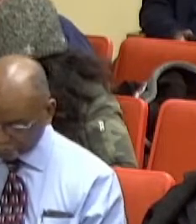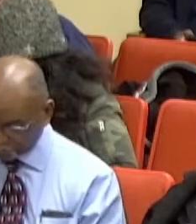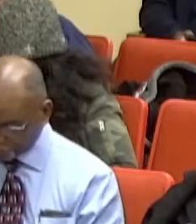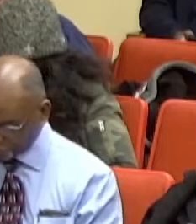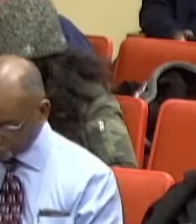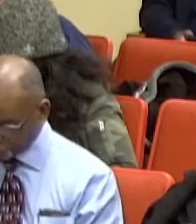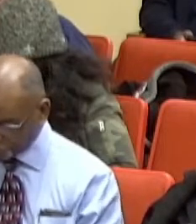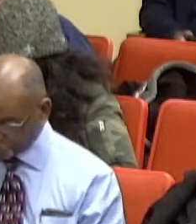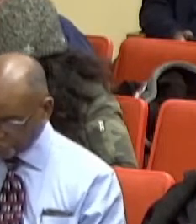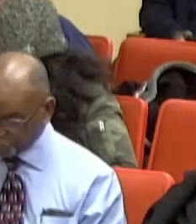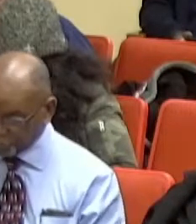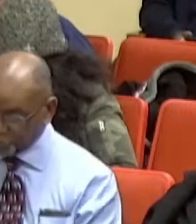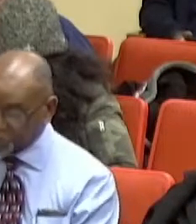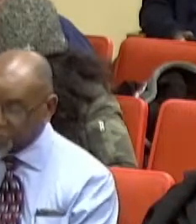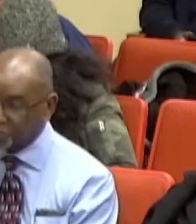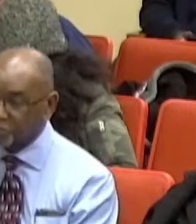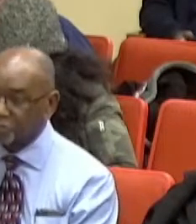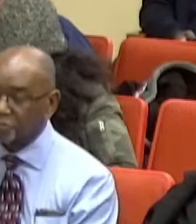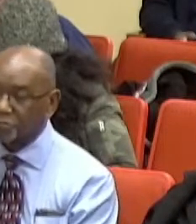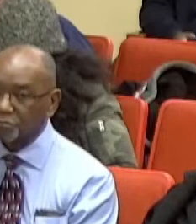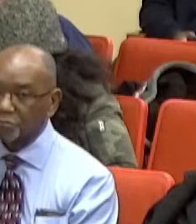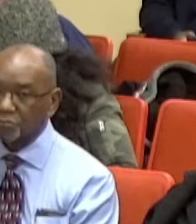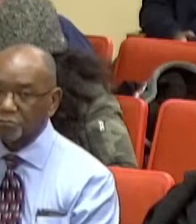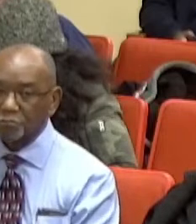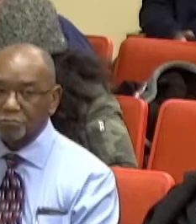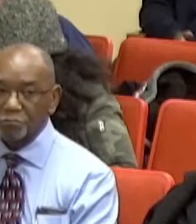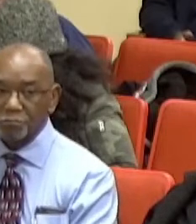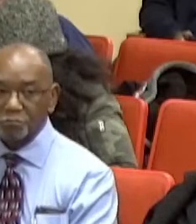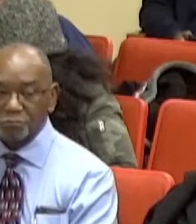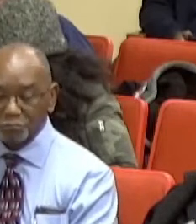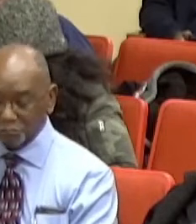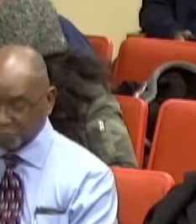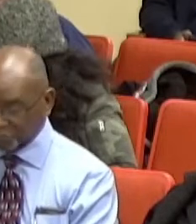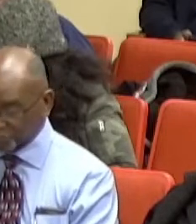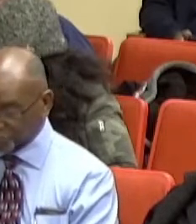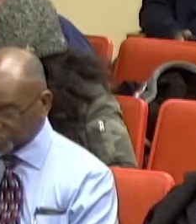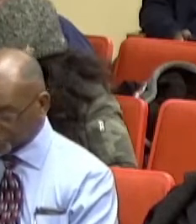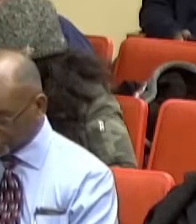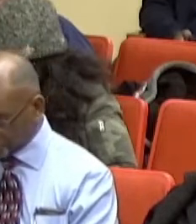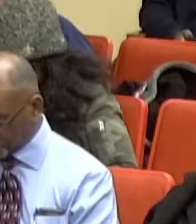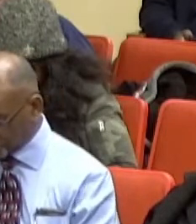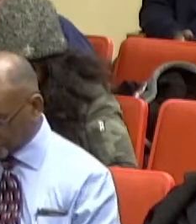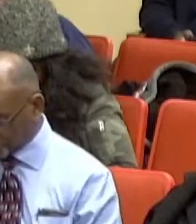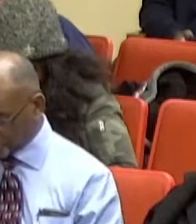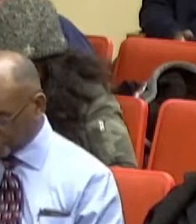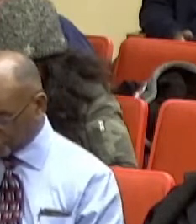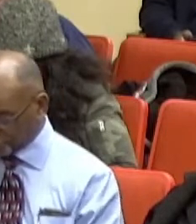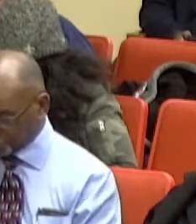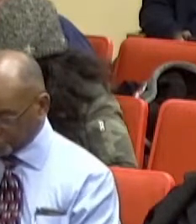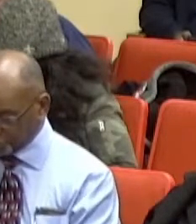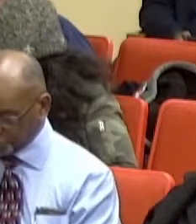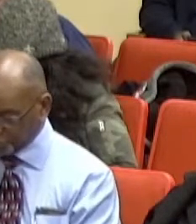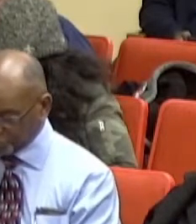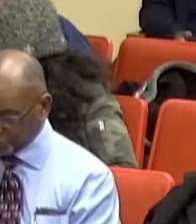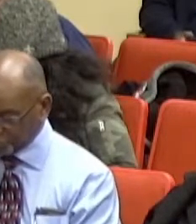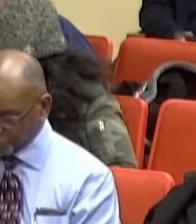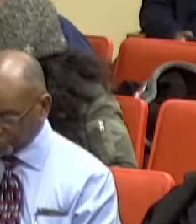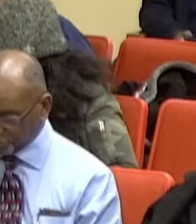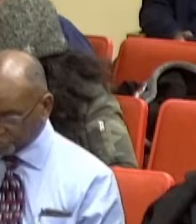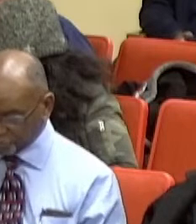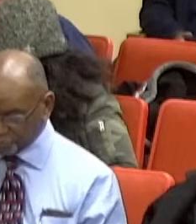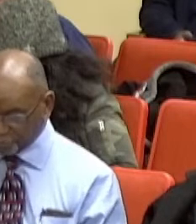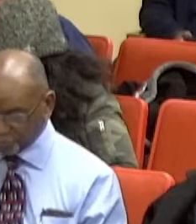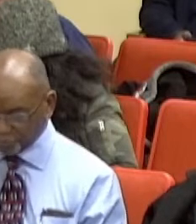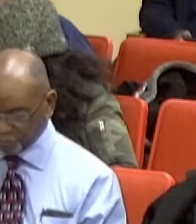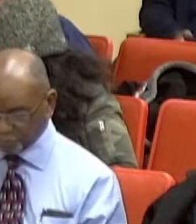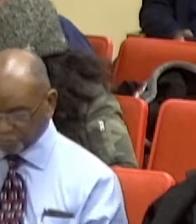seemed almost like those concerns were more, we don't want you developing all the way to the back of the property.